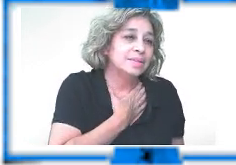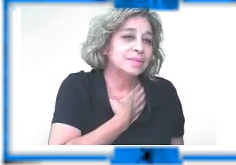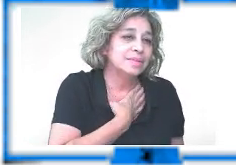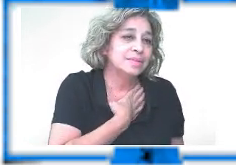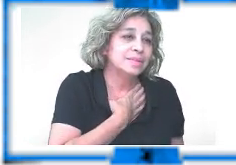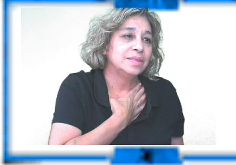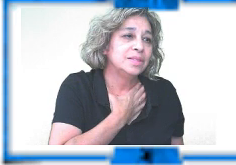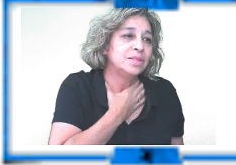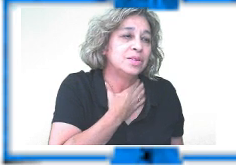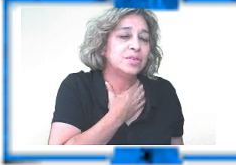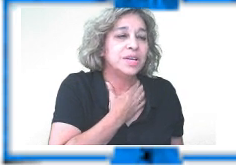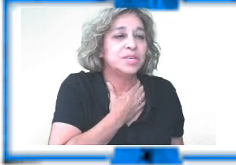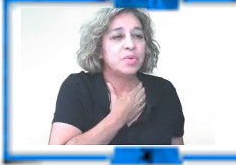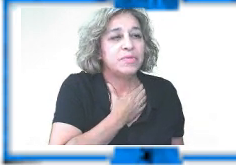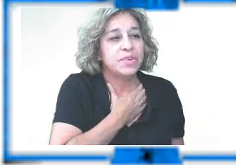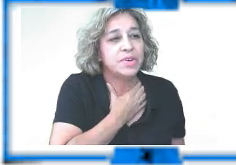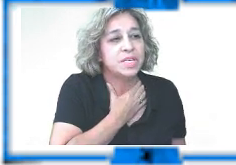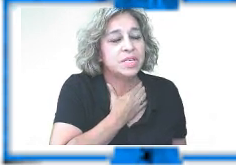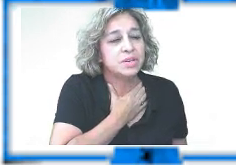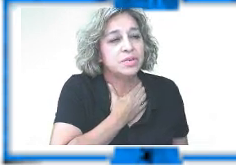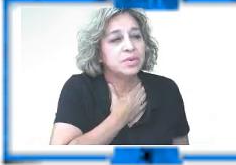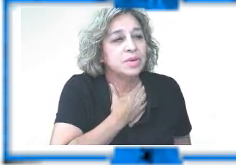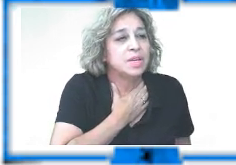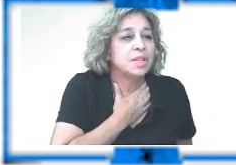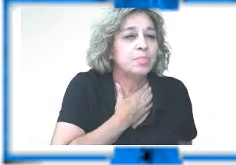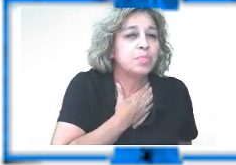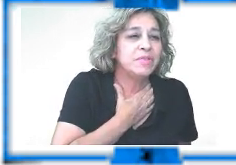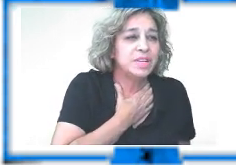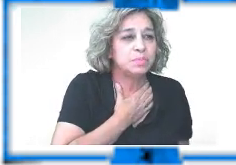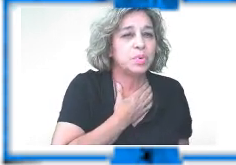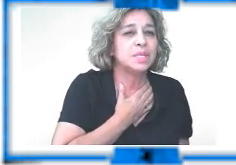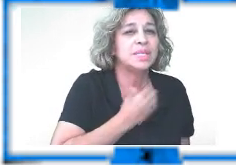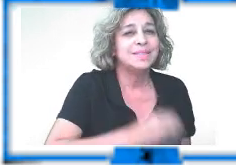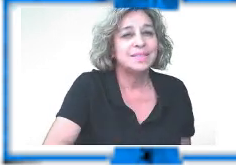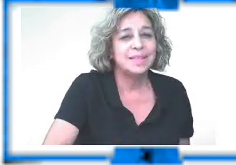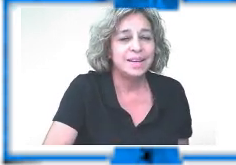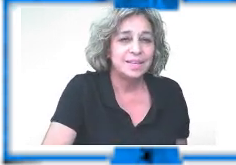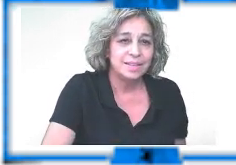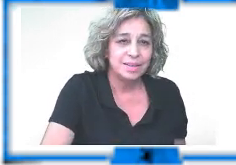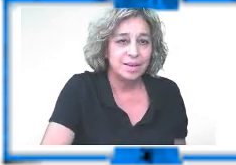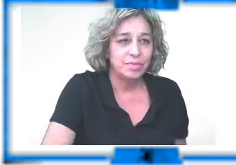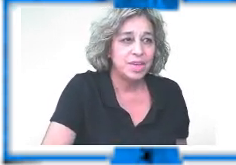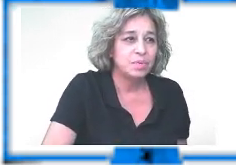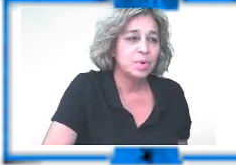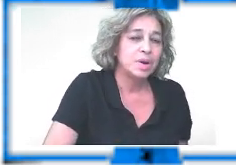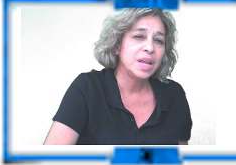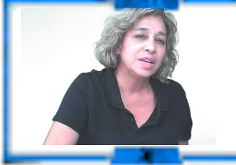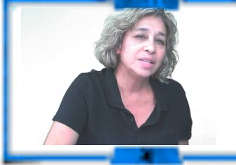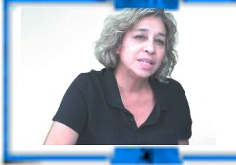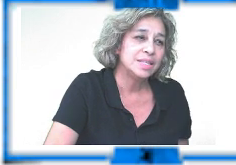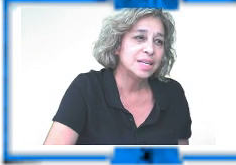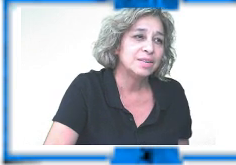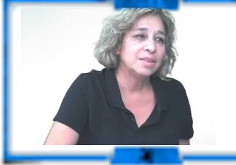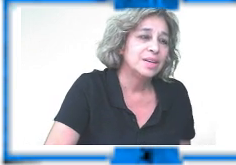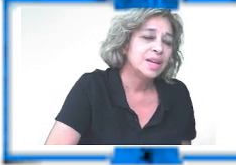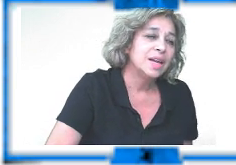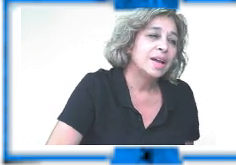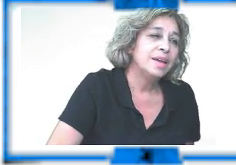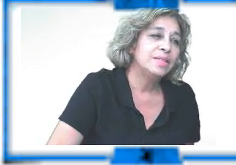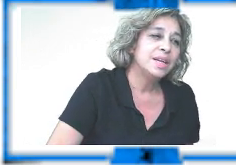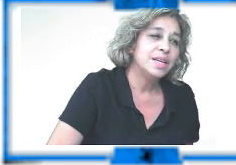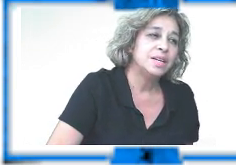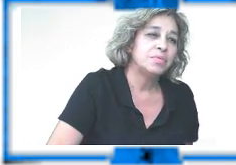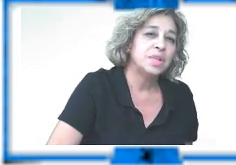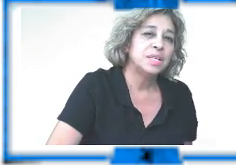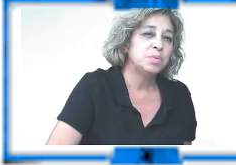nada. Se refiere otra vez a he's referring to the previous presidents that were egotistical